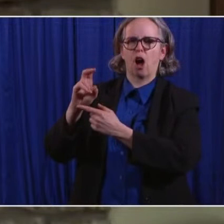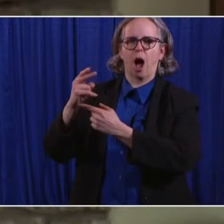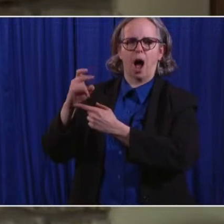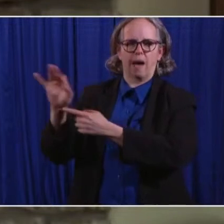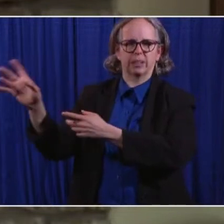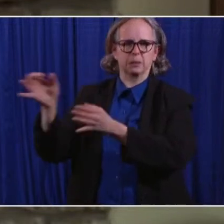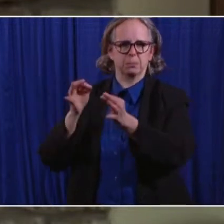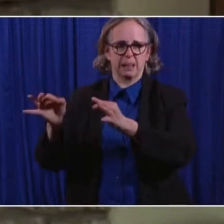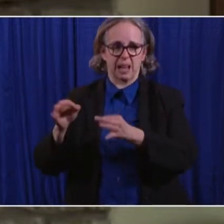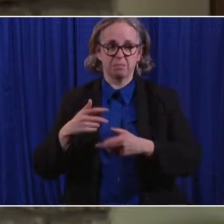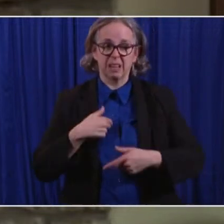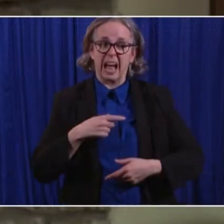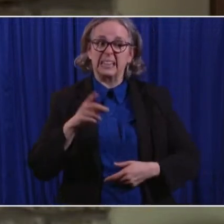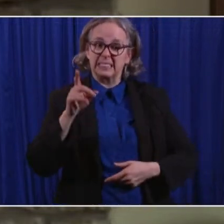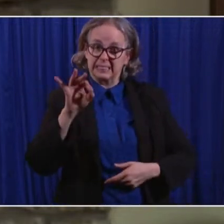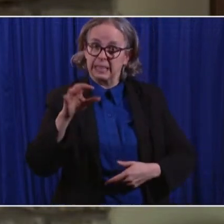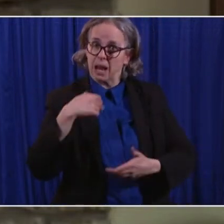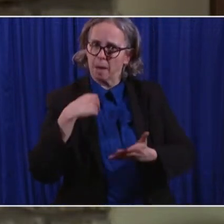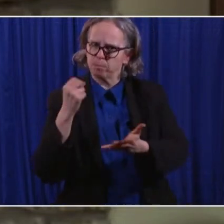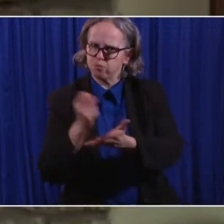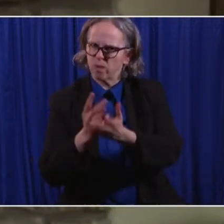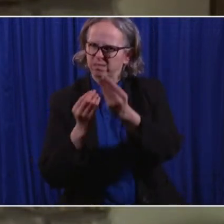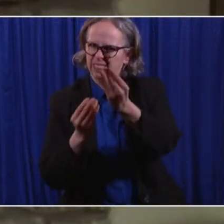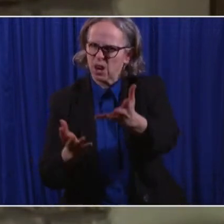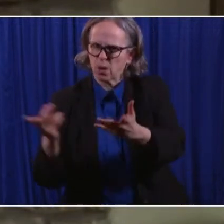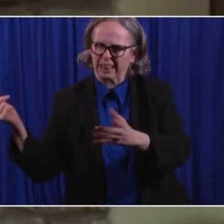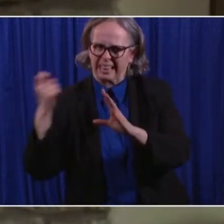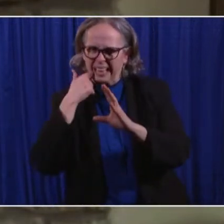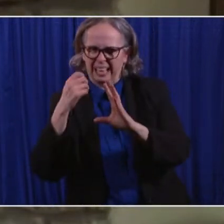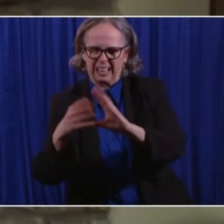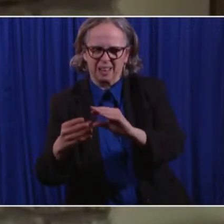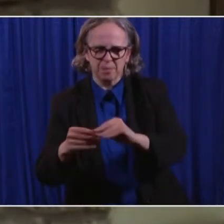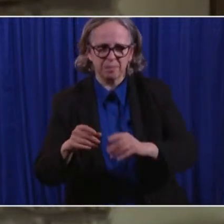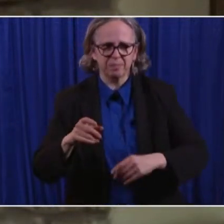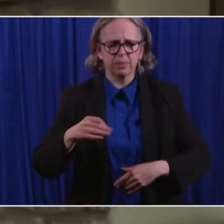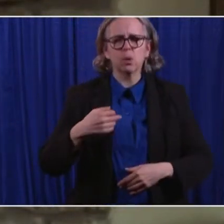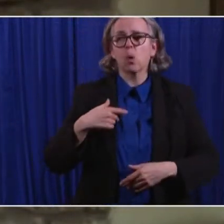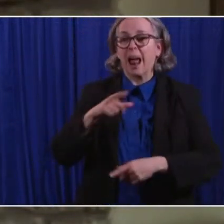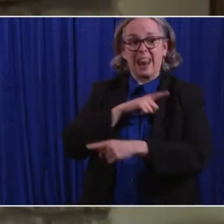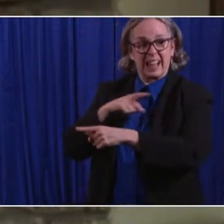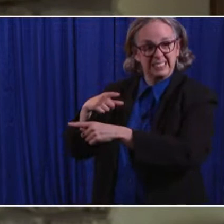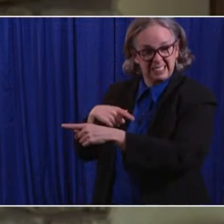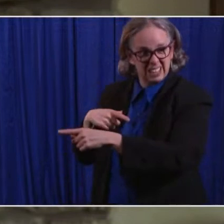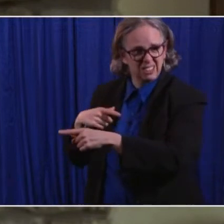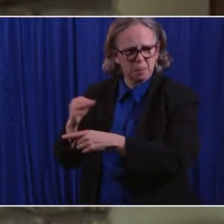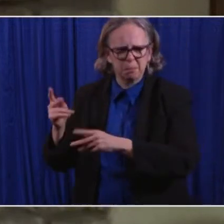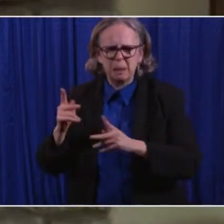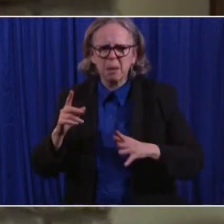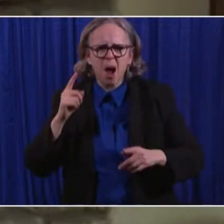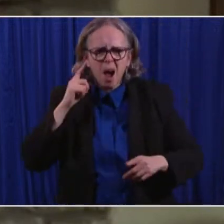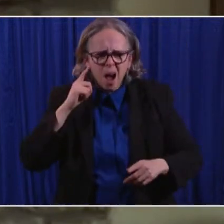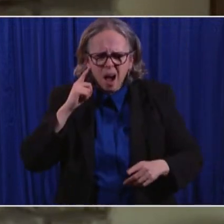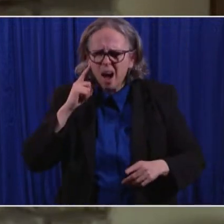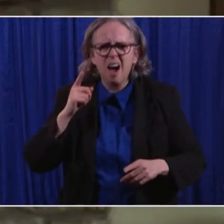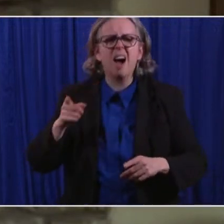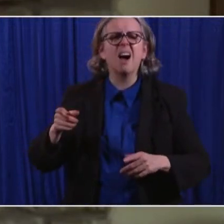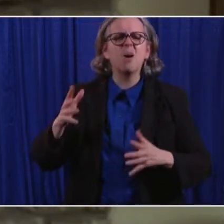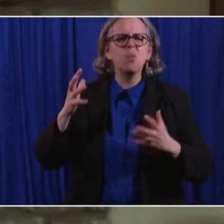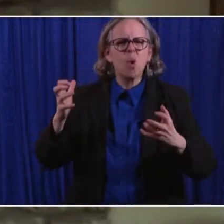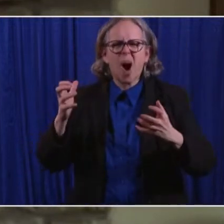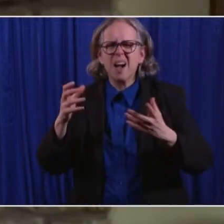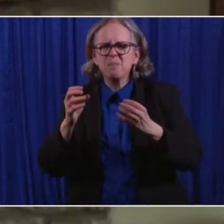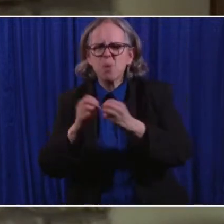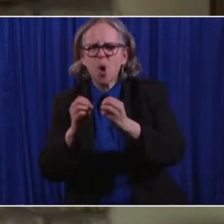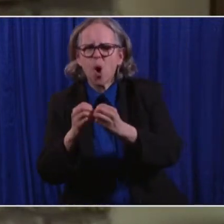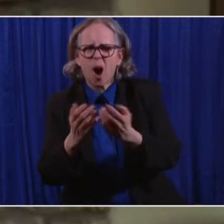hearing from the General Assembly. We heard from the public very understandably, give us a marker, give us a measure. Tell us when we can get out